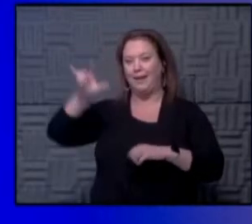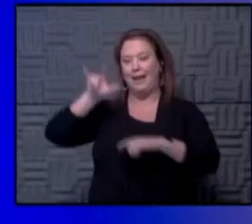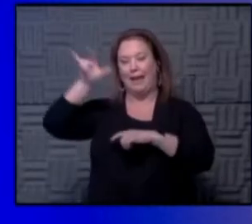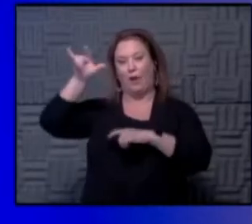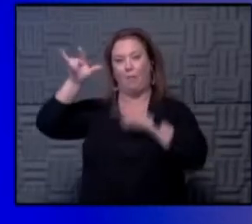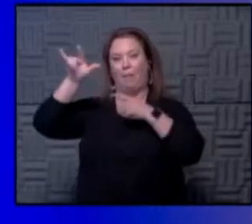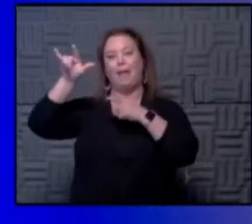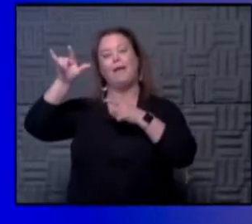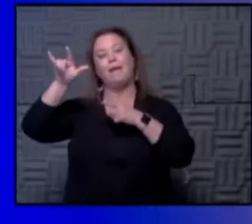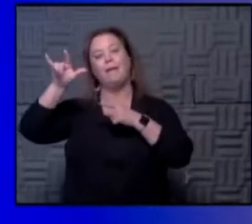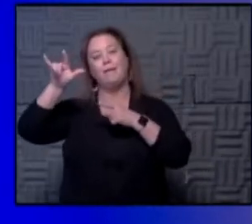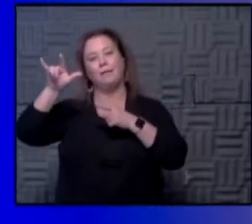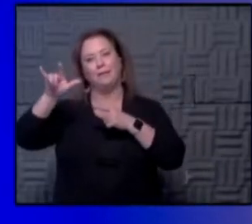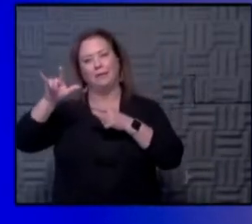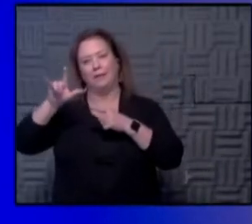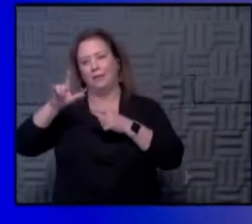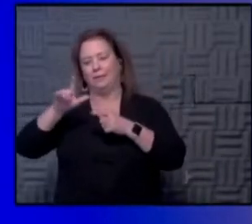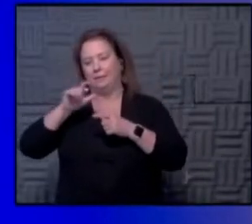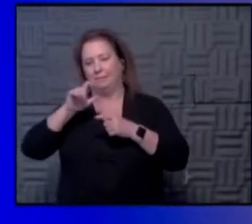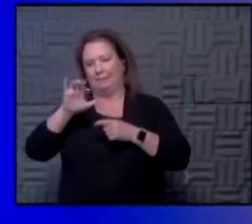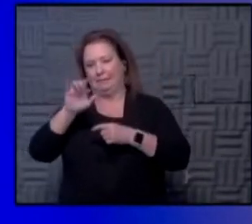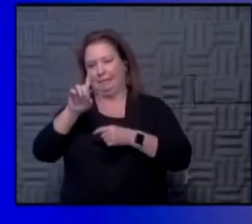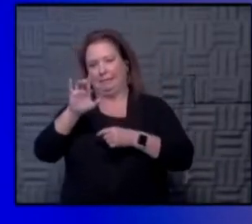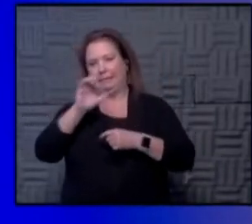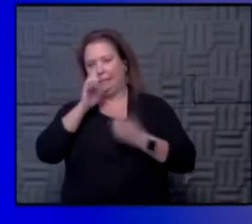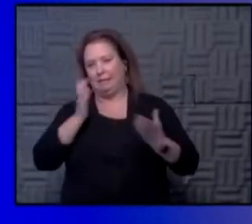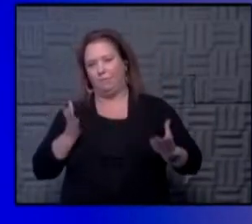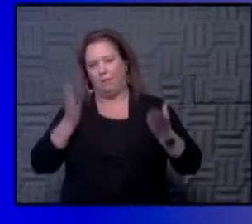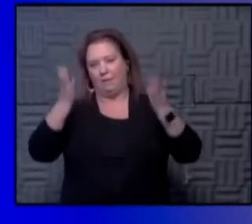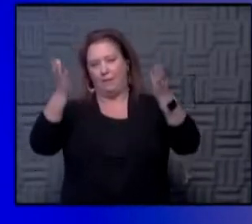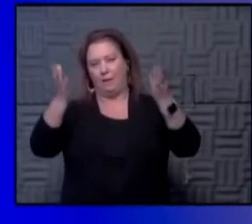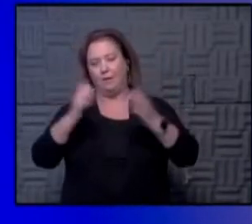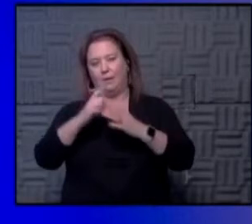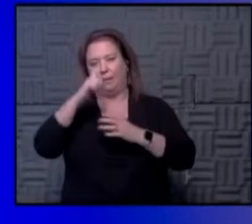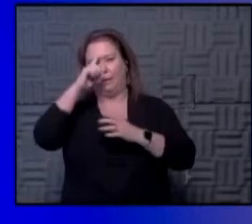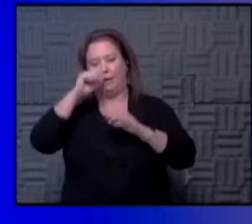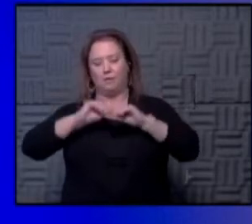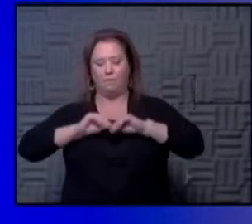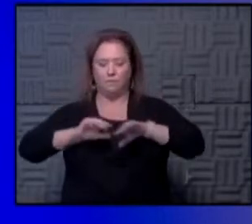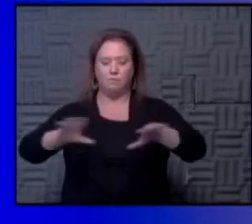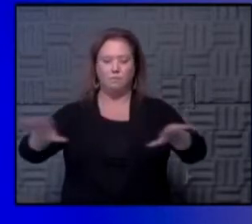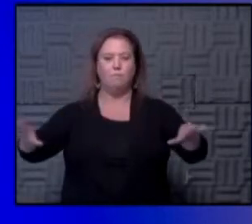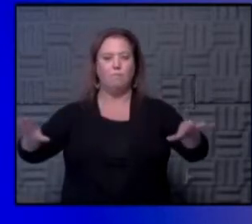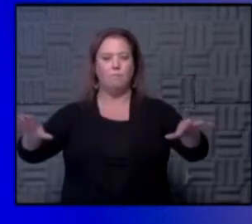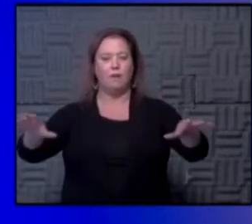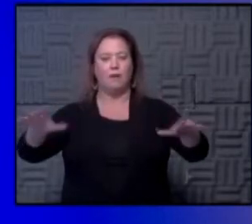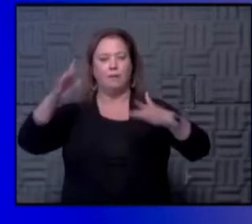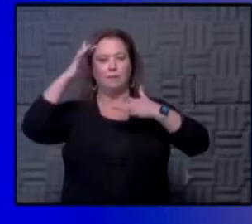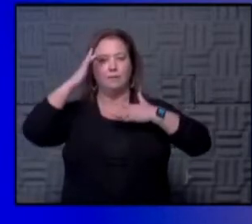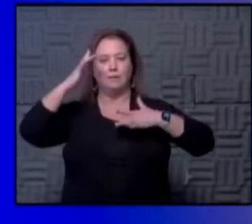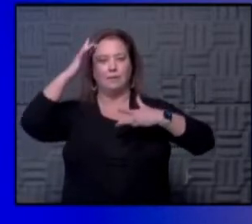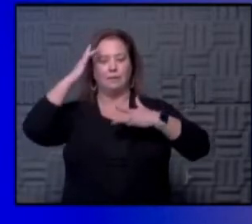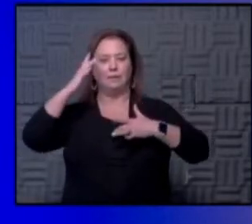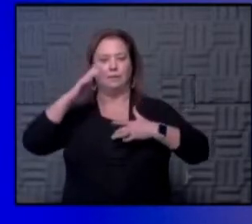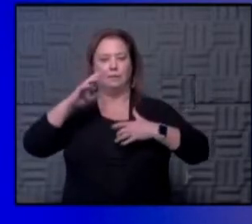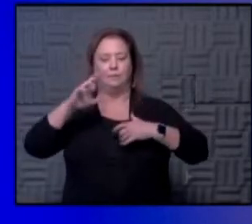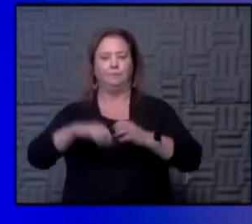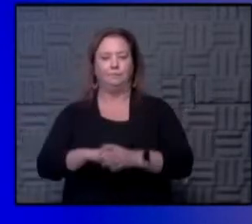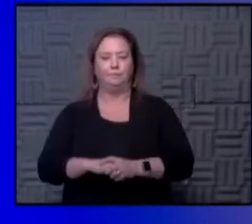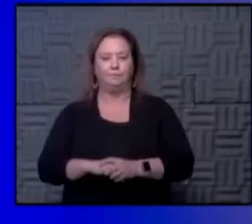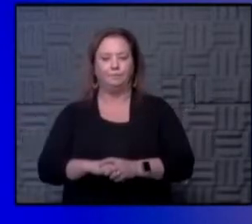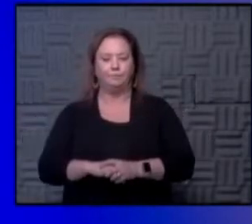airplane travel, it's really being discouraged by the CDC right now because of such widespread disease in the